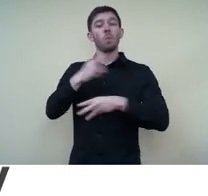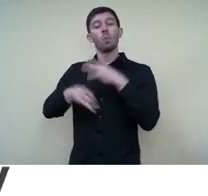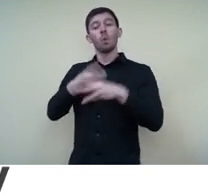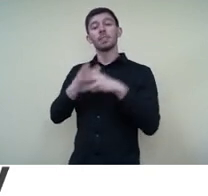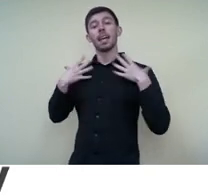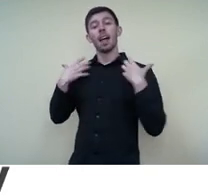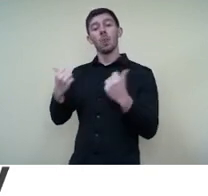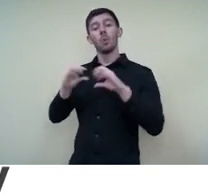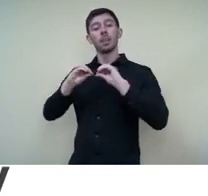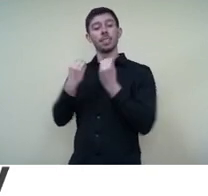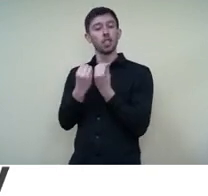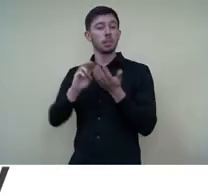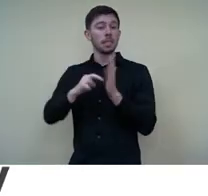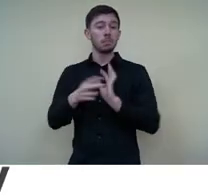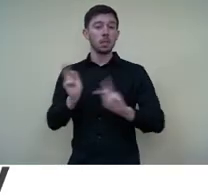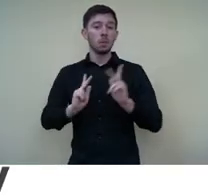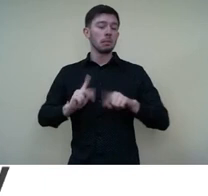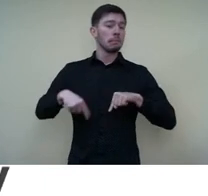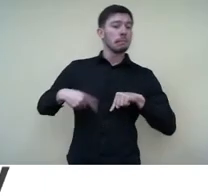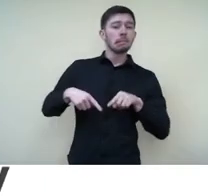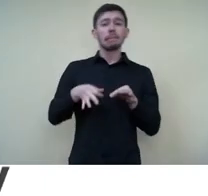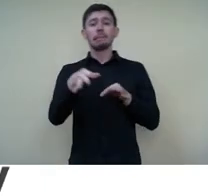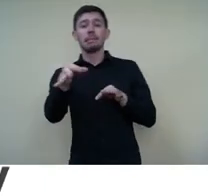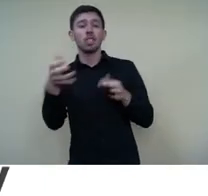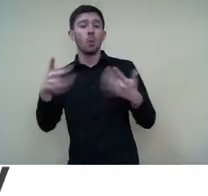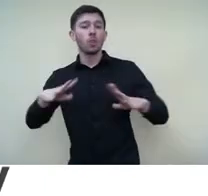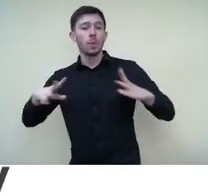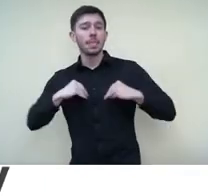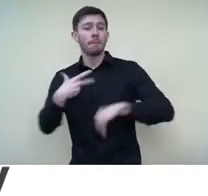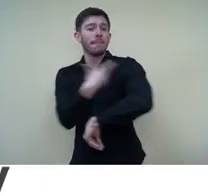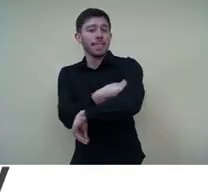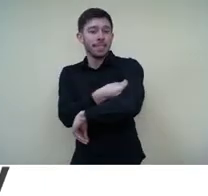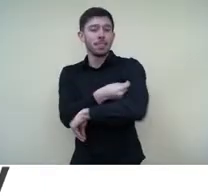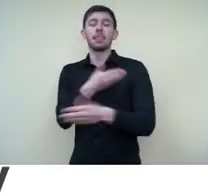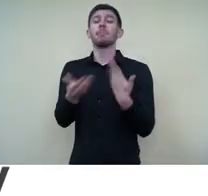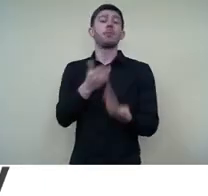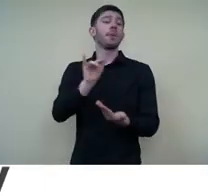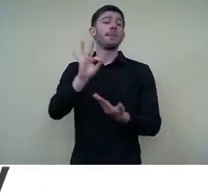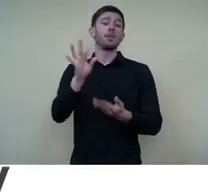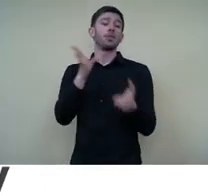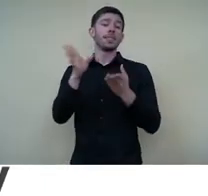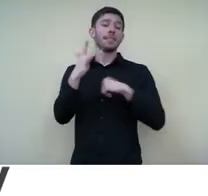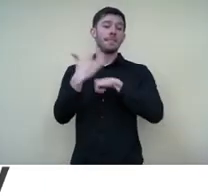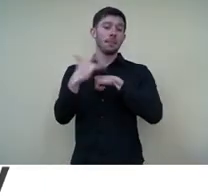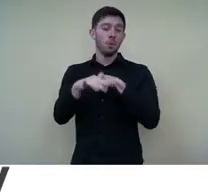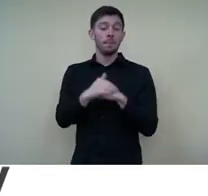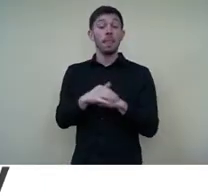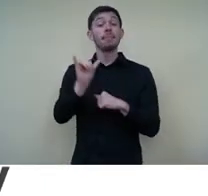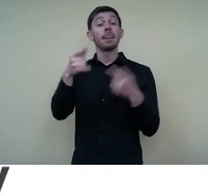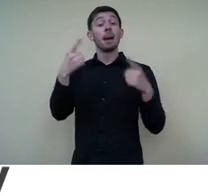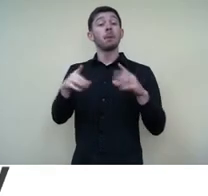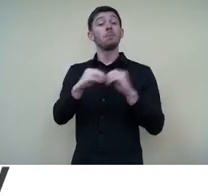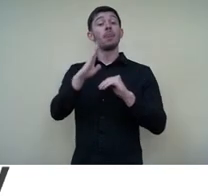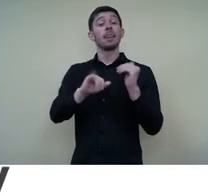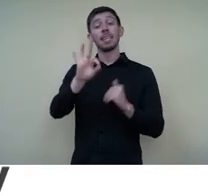as a delay in acceptance or refusal of vaccines despite availability of vaccination services. This phenomenon has been reported in more than